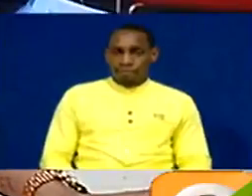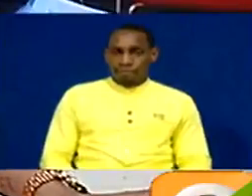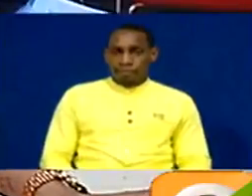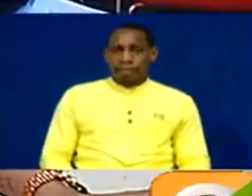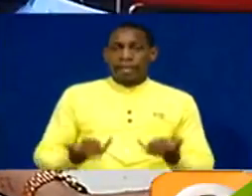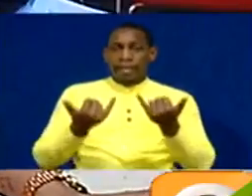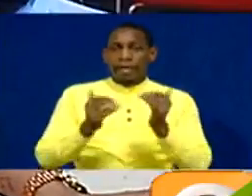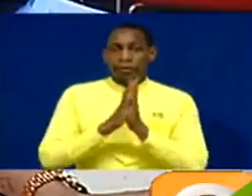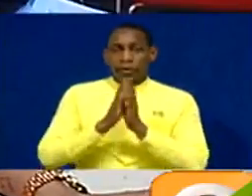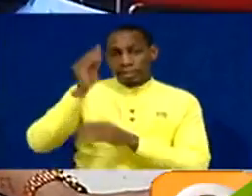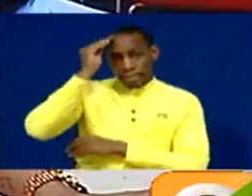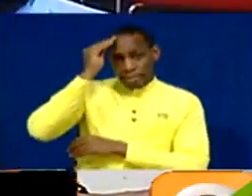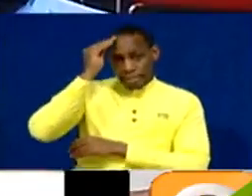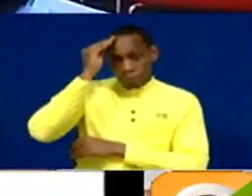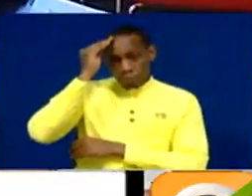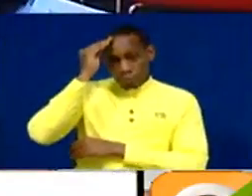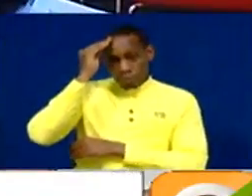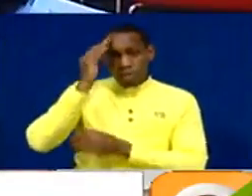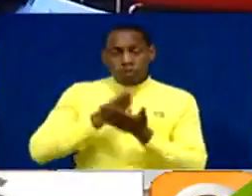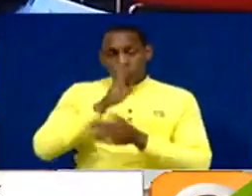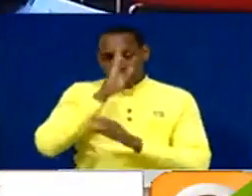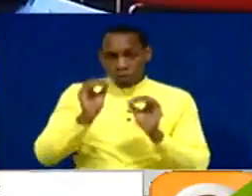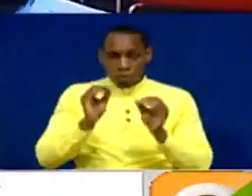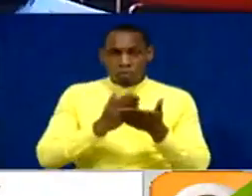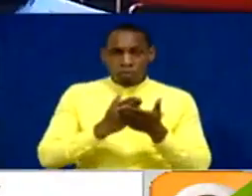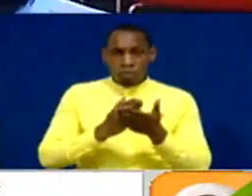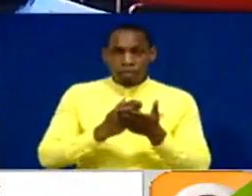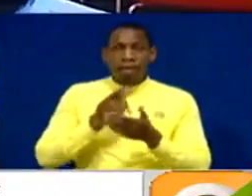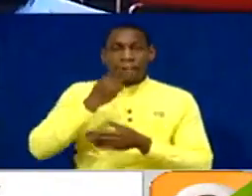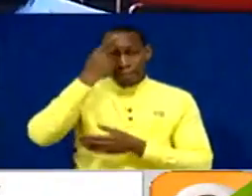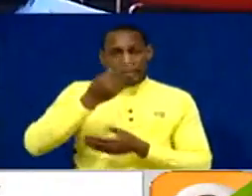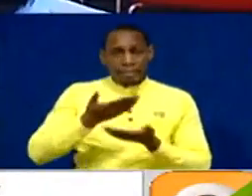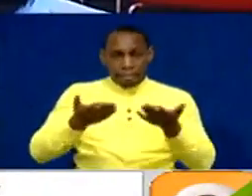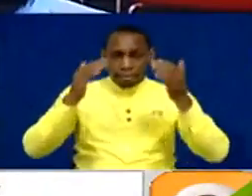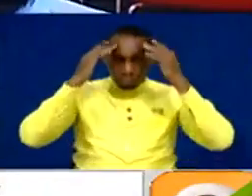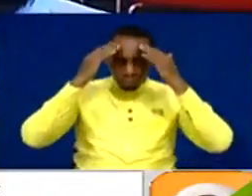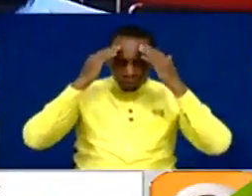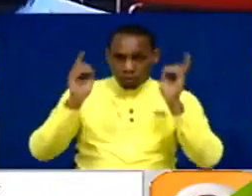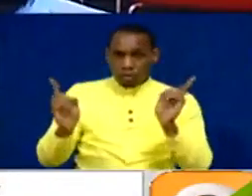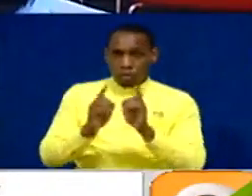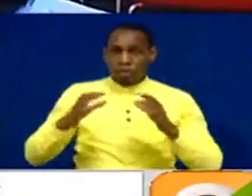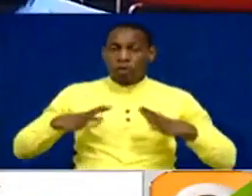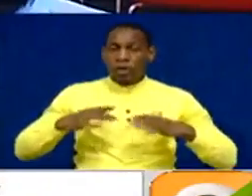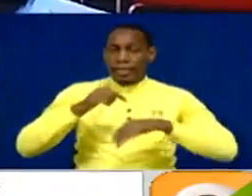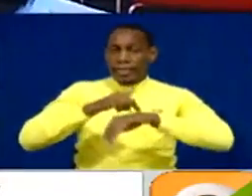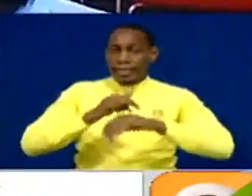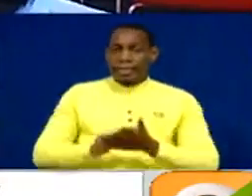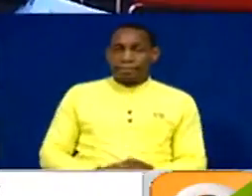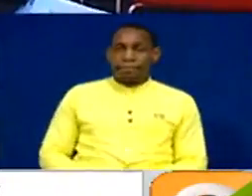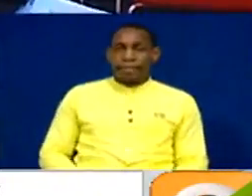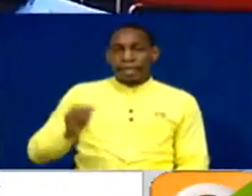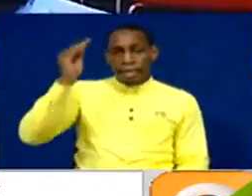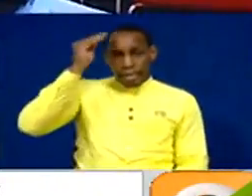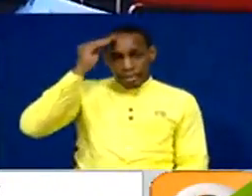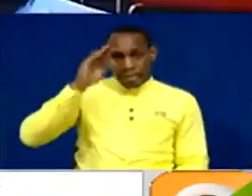All right, let's talk about education matters that are no doubt weighing on the minds of parents in this short holiday season. Now,